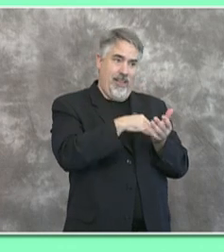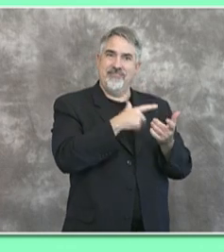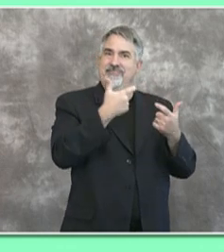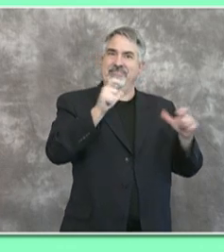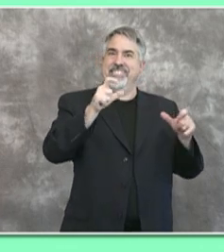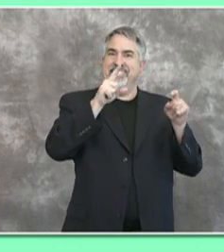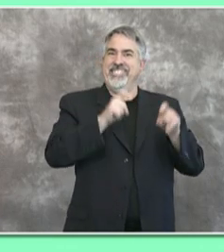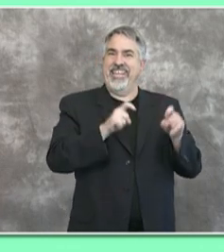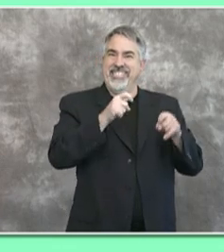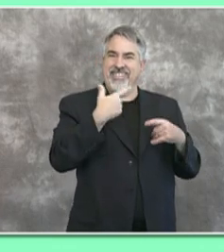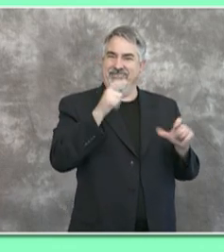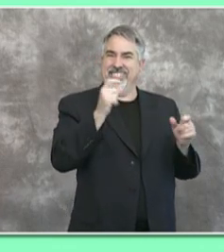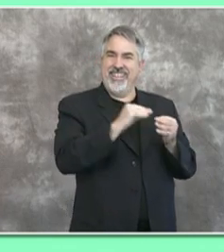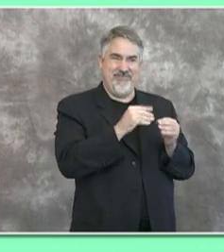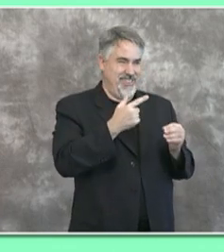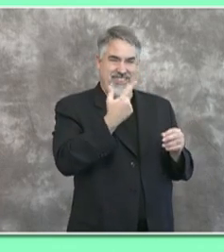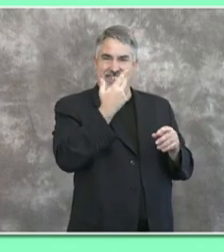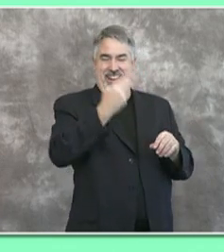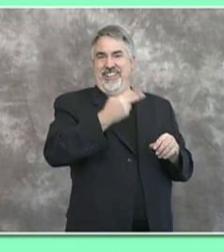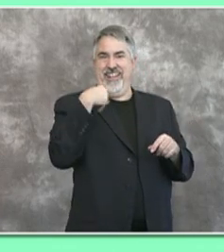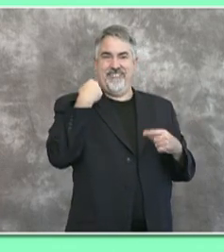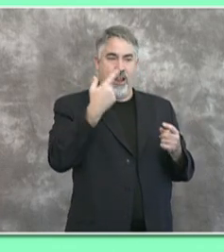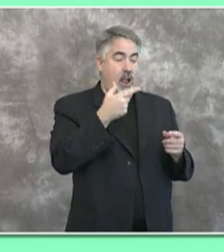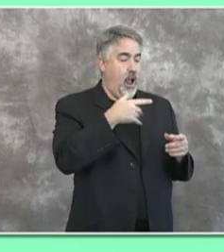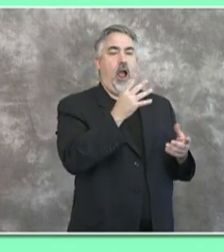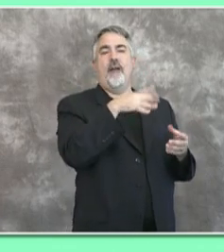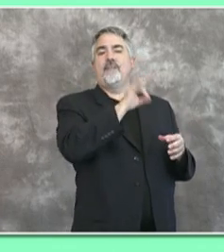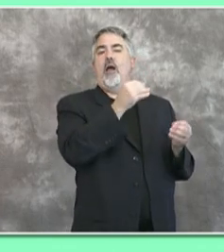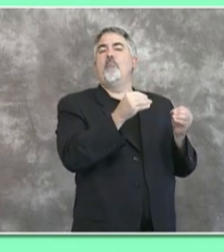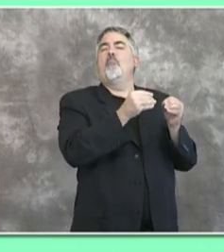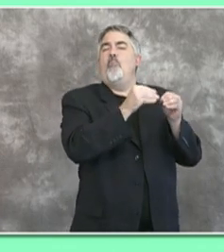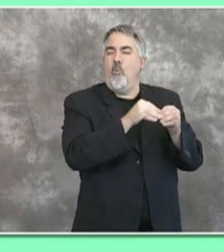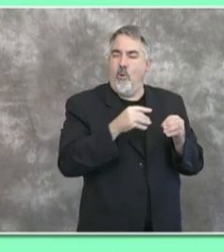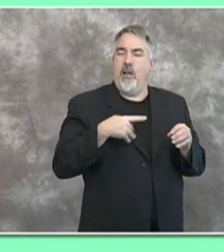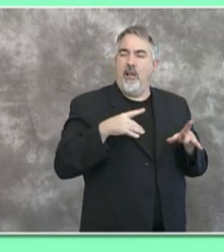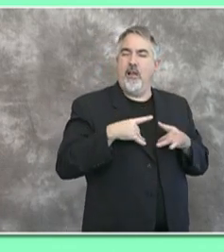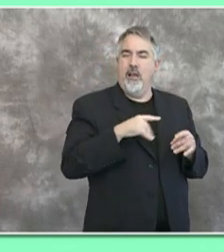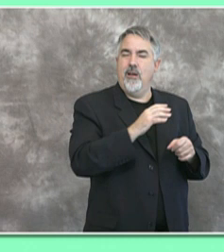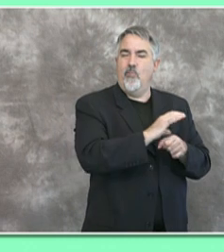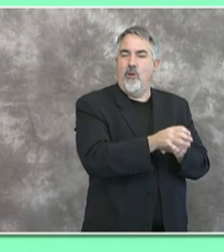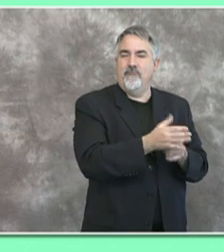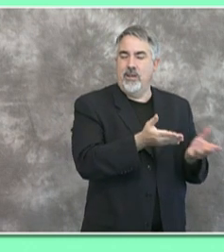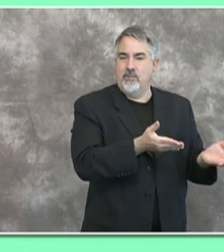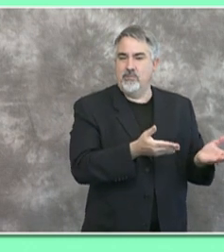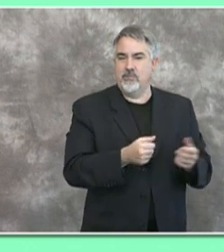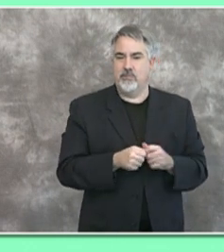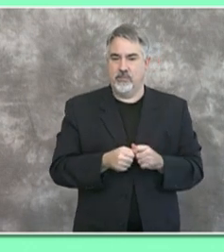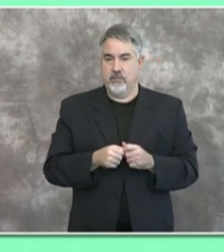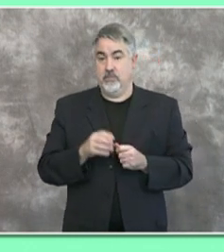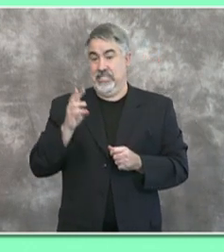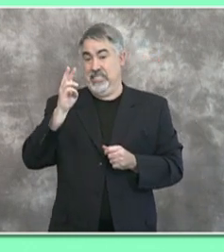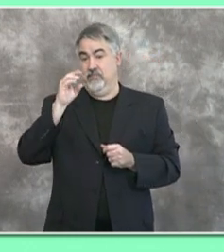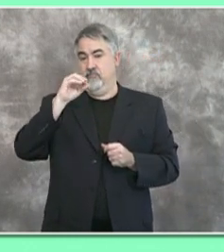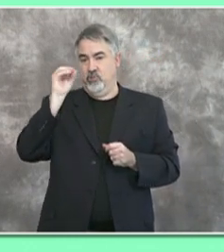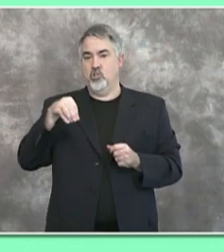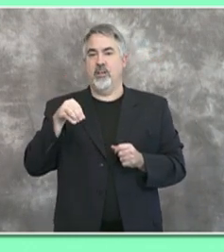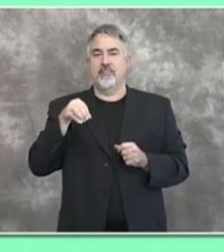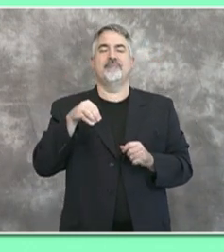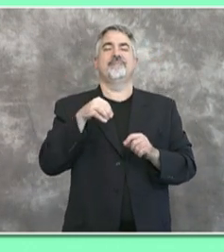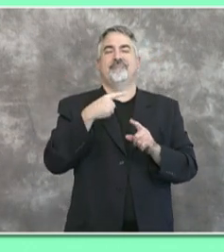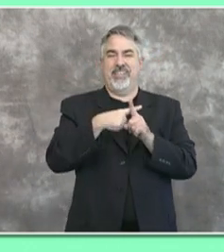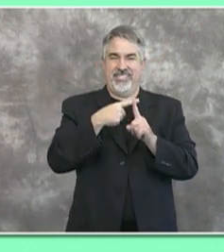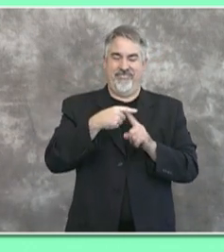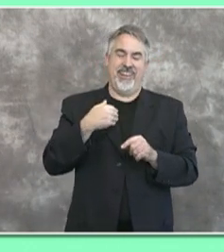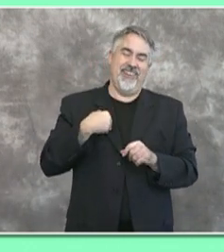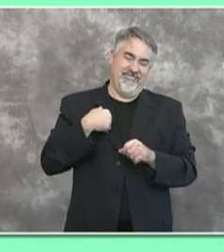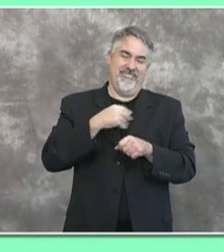that represents, you see on the top there, a 6% positive rate. 6% positive on the reporting today. If